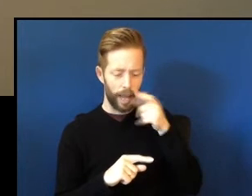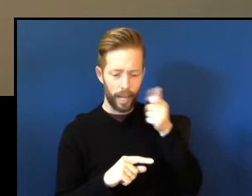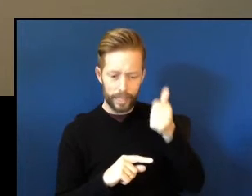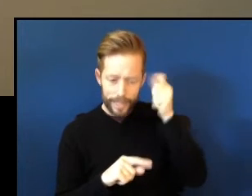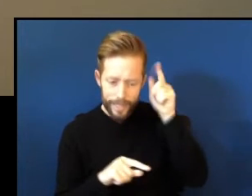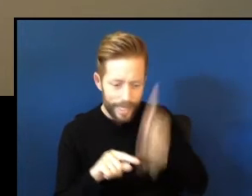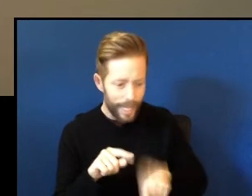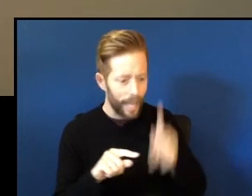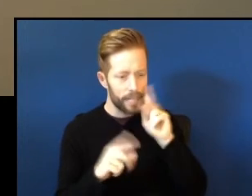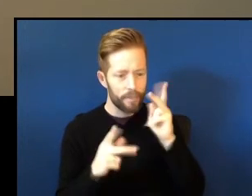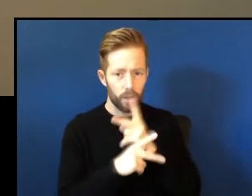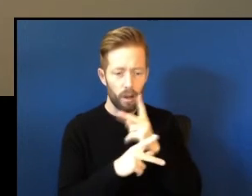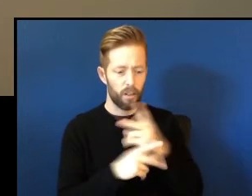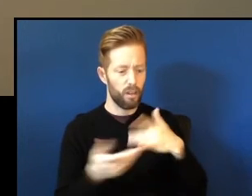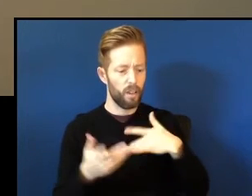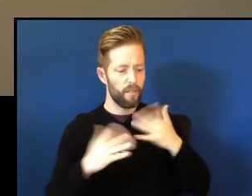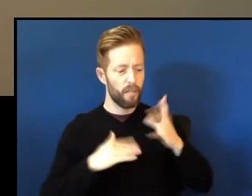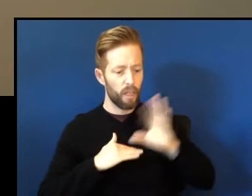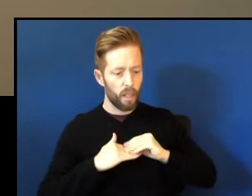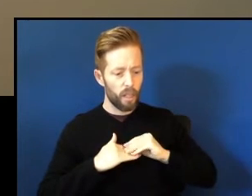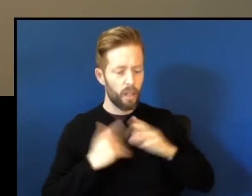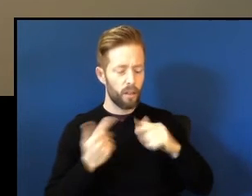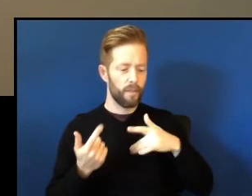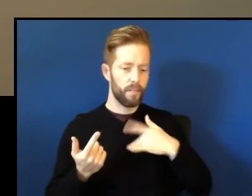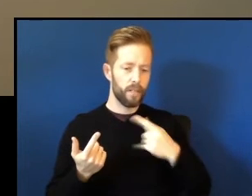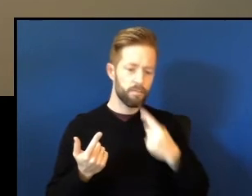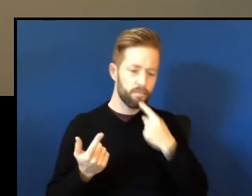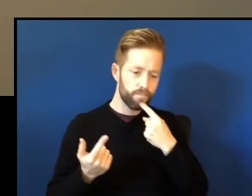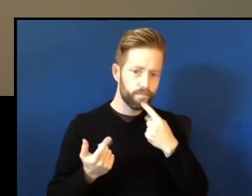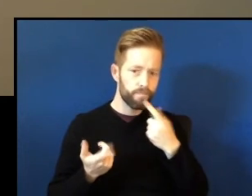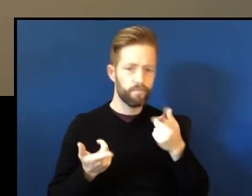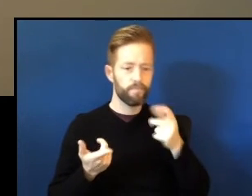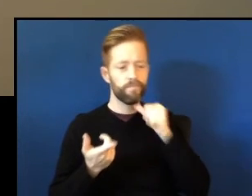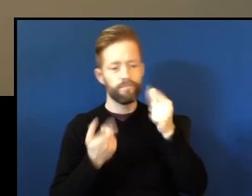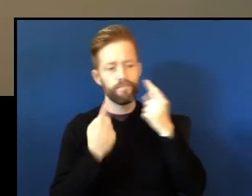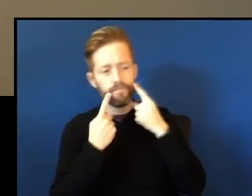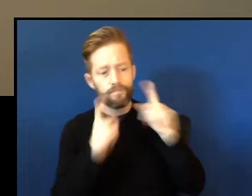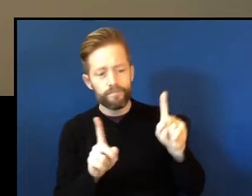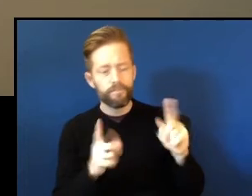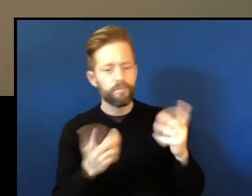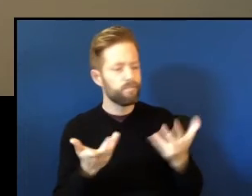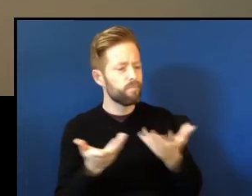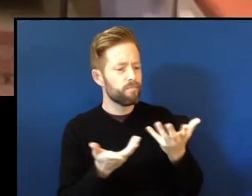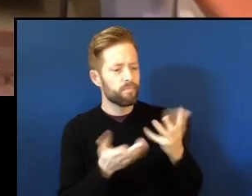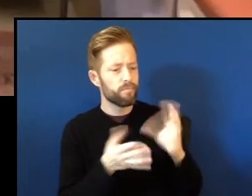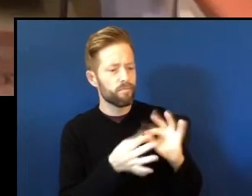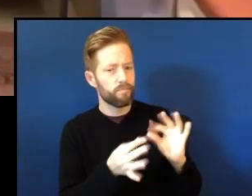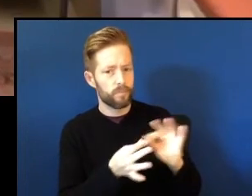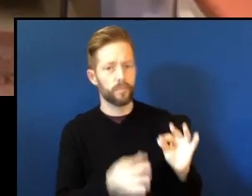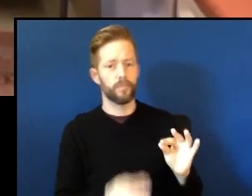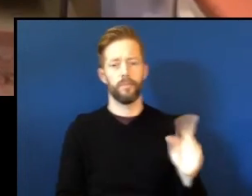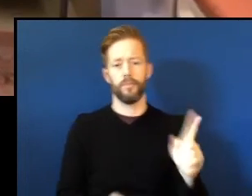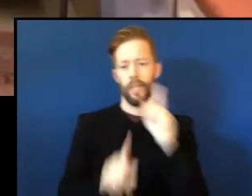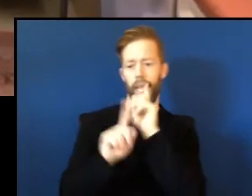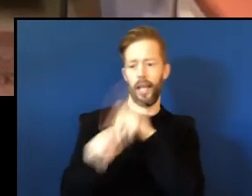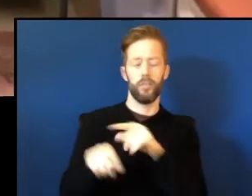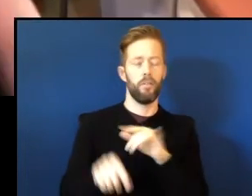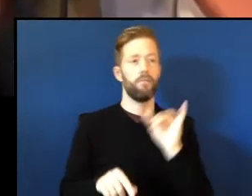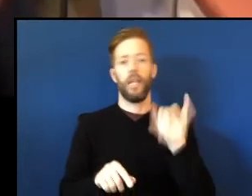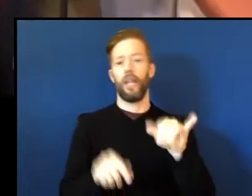something. What about discouragement or a feeling of disappointment or being unsuccessful? Great